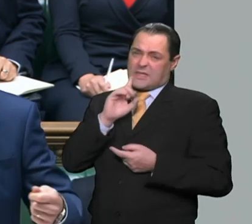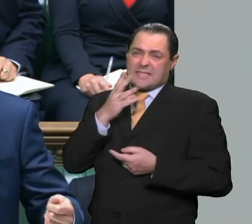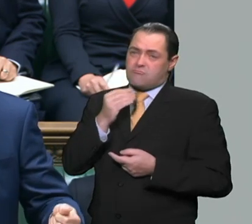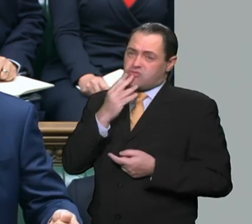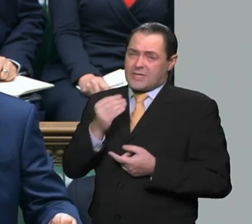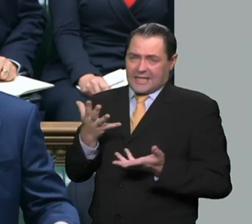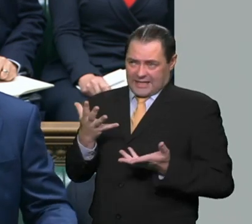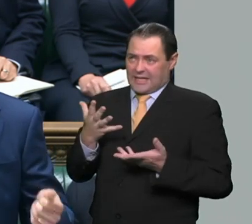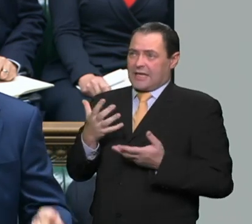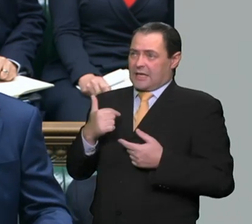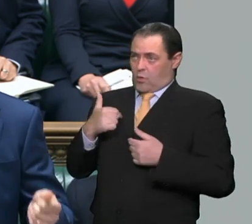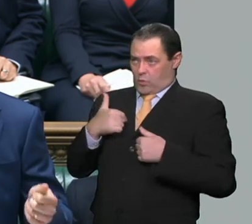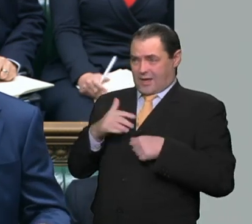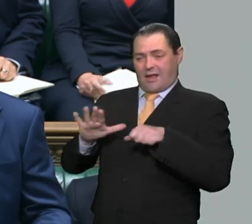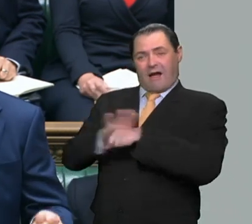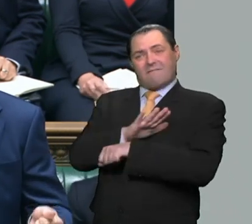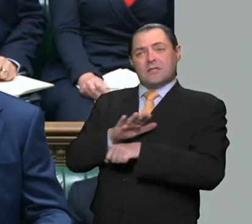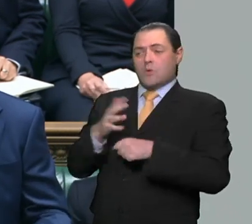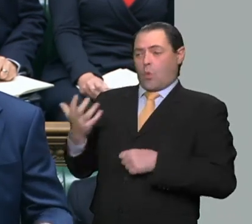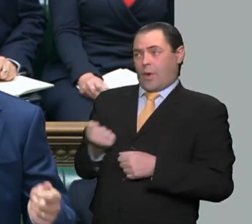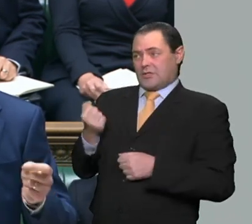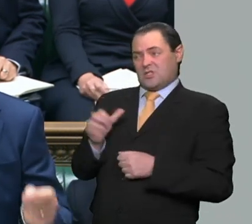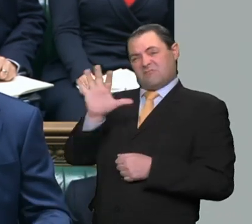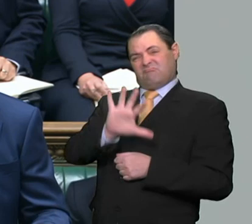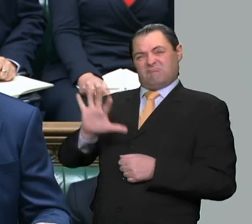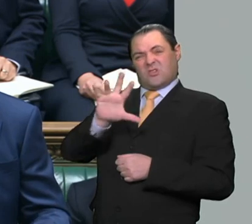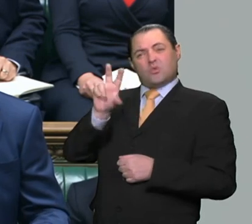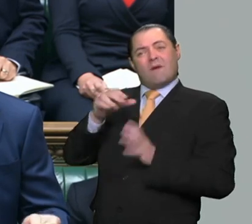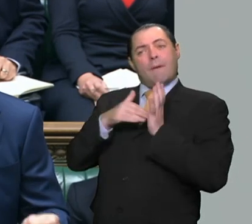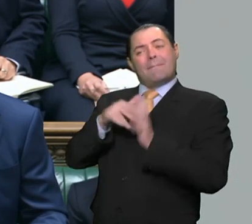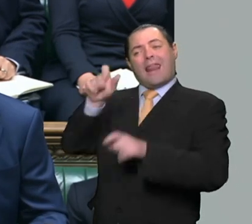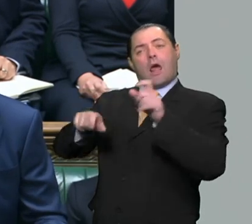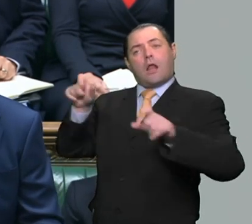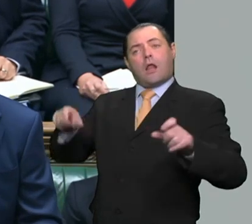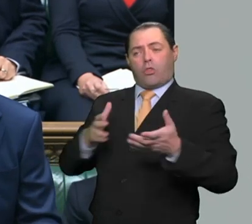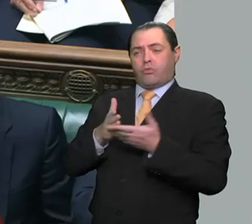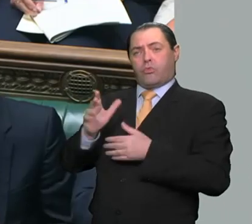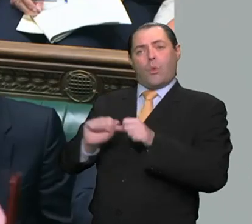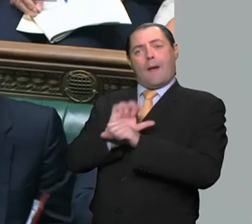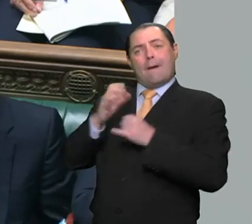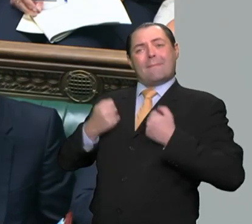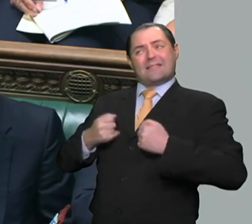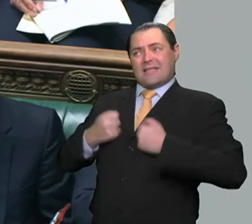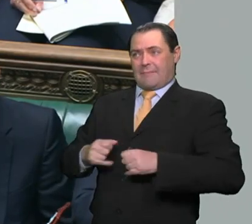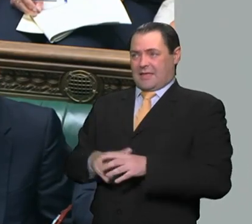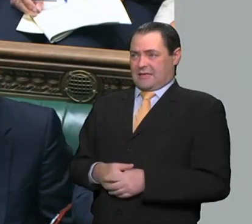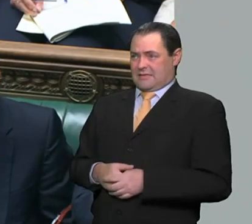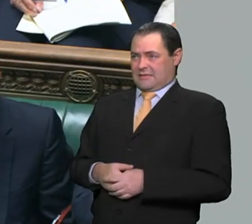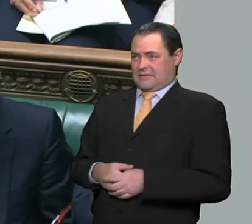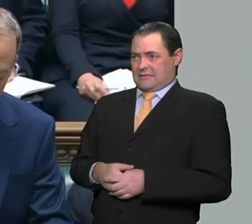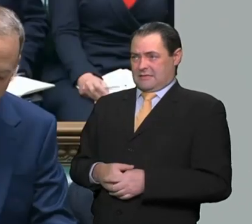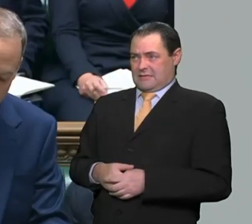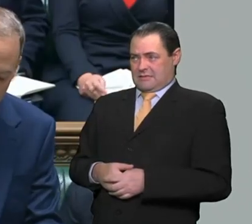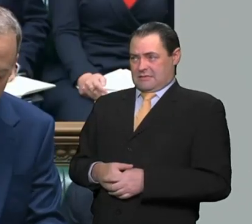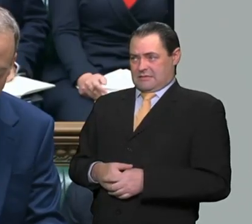paid the wages of nearly 12 million workers through this pandemic. We are coming out